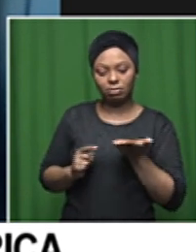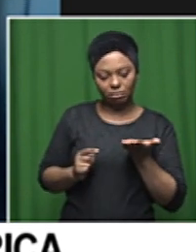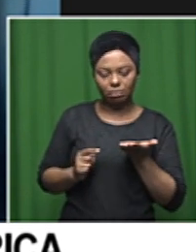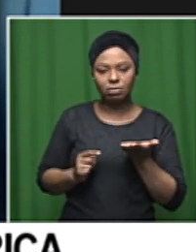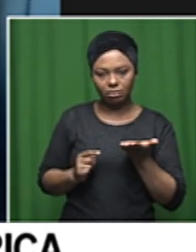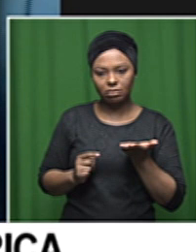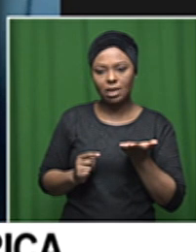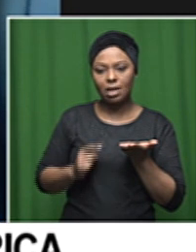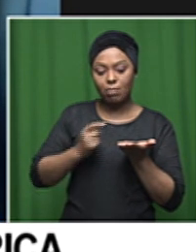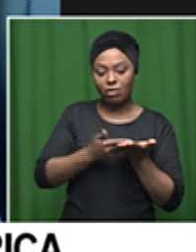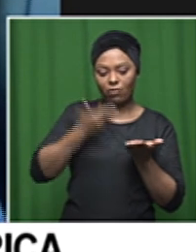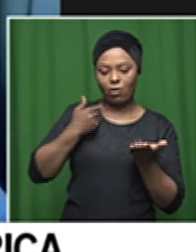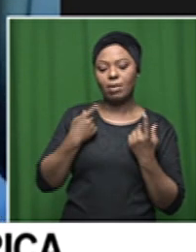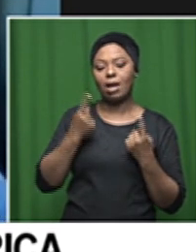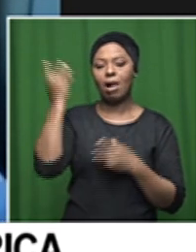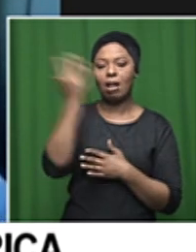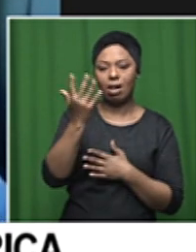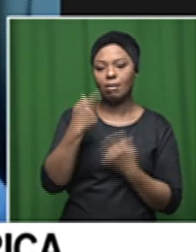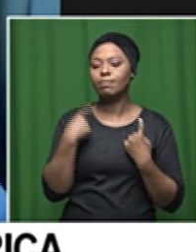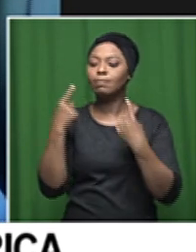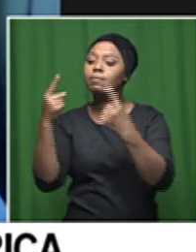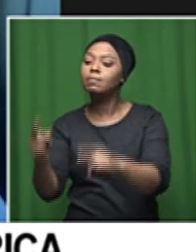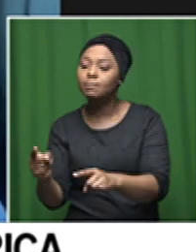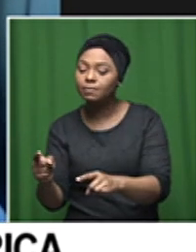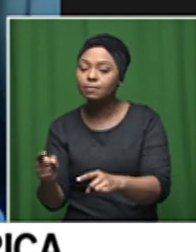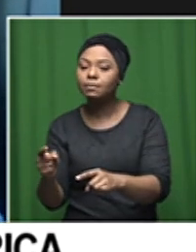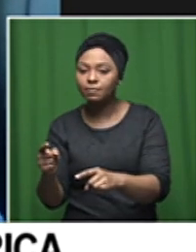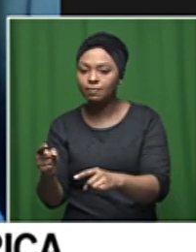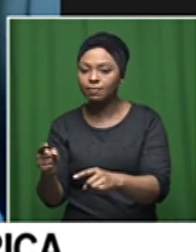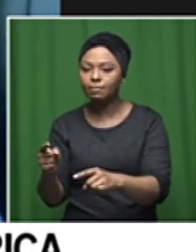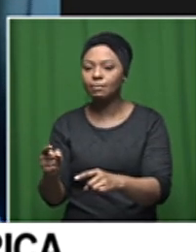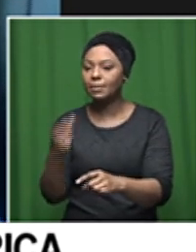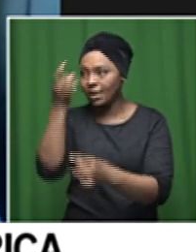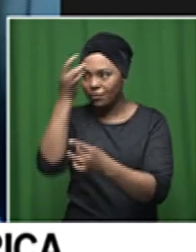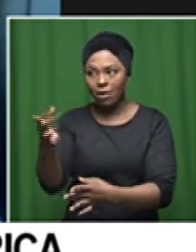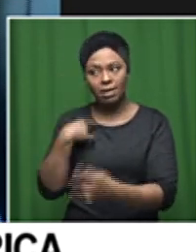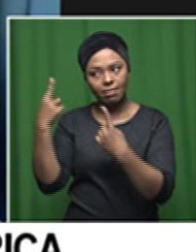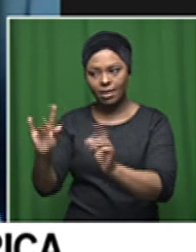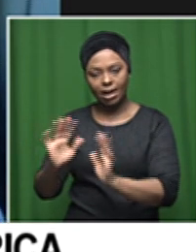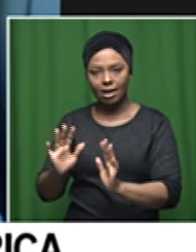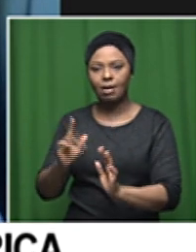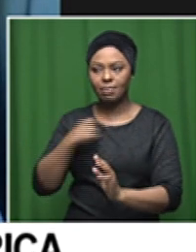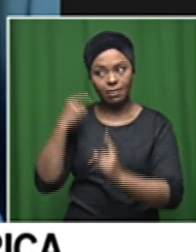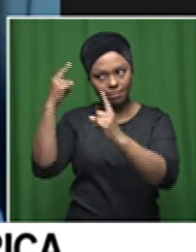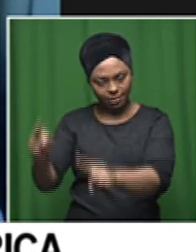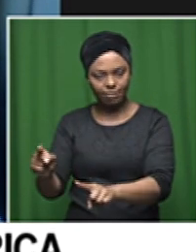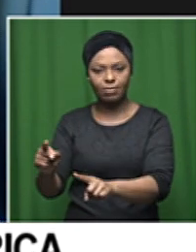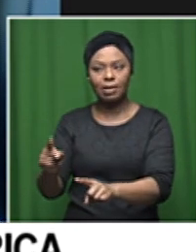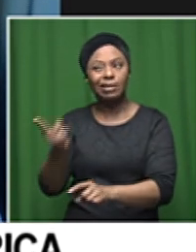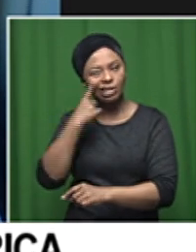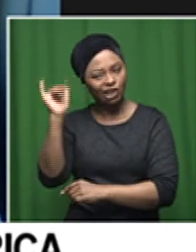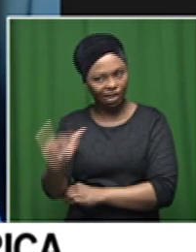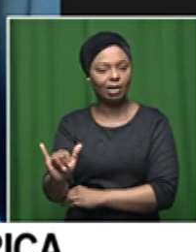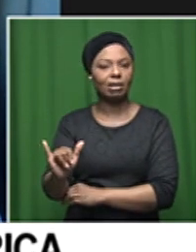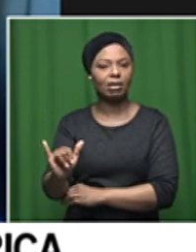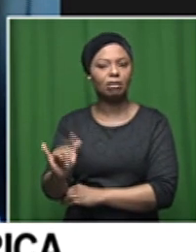unannounced visit, because I can't say consequence management on the basis of a Richidze report,